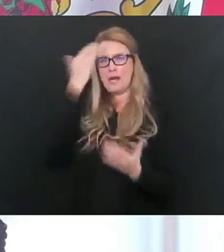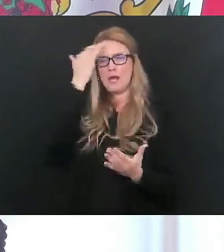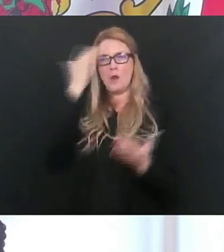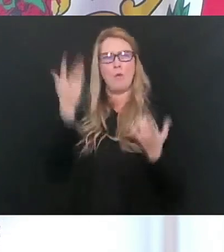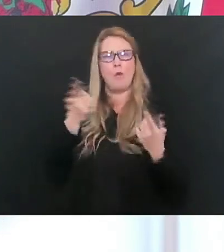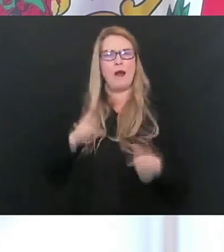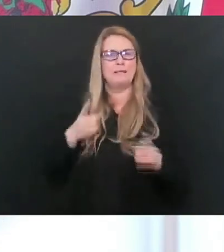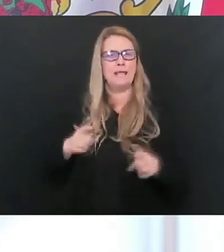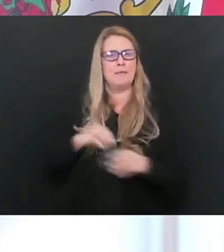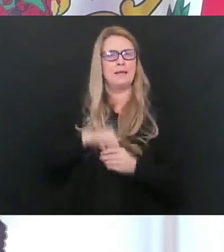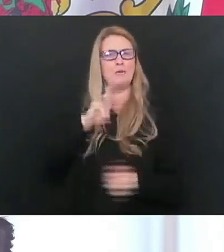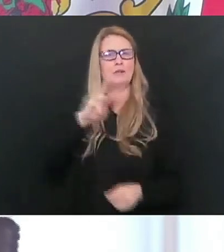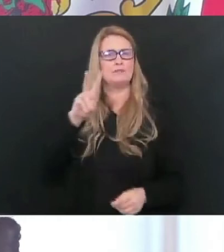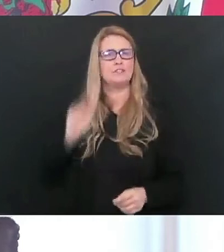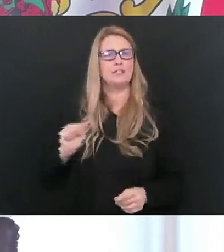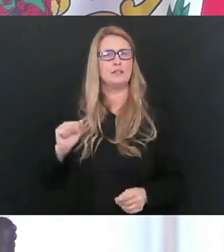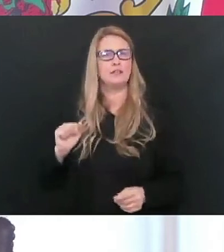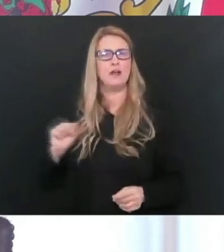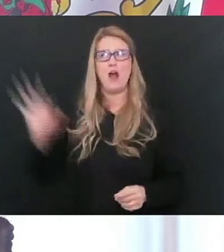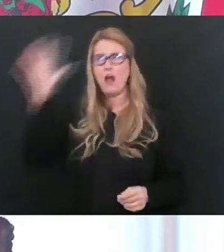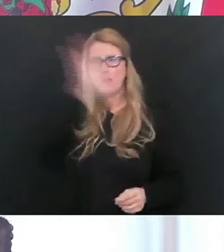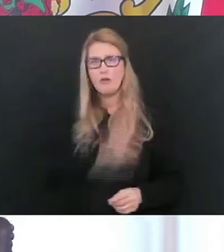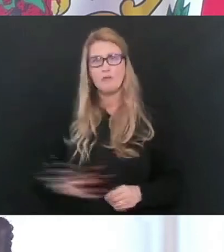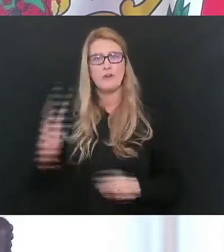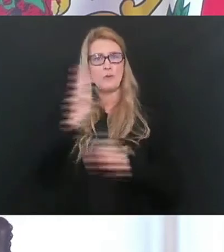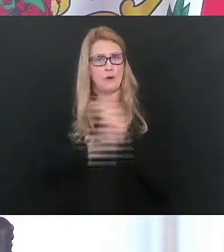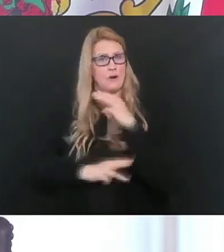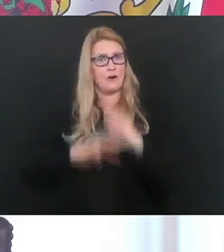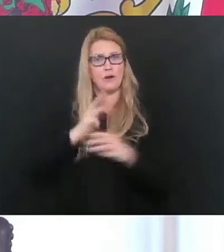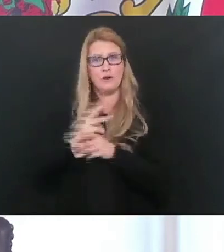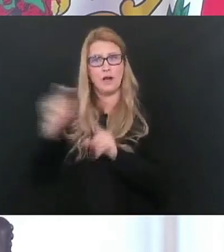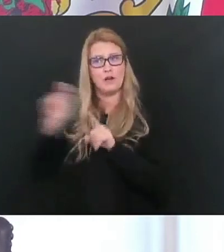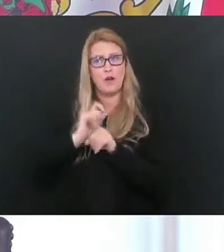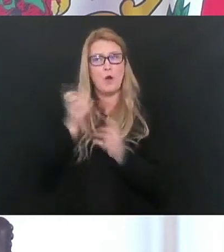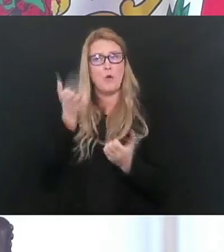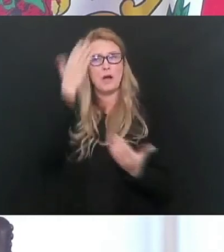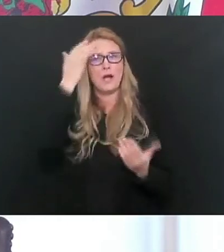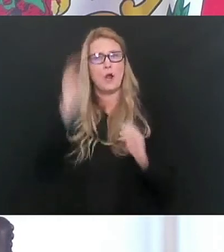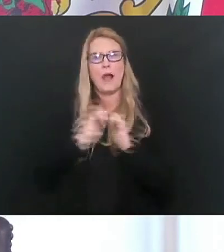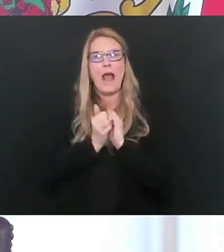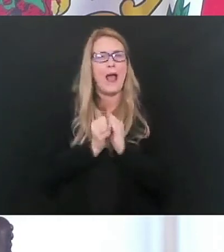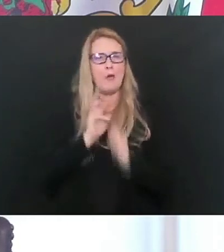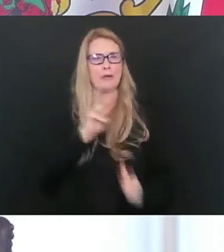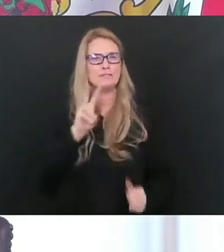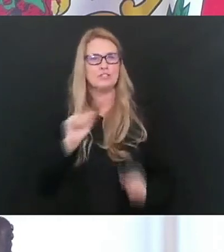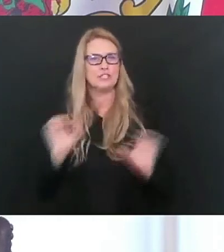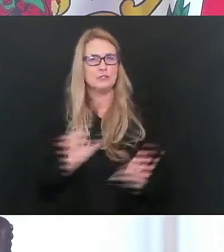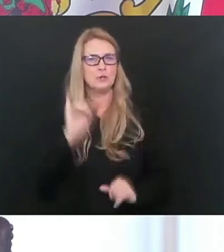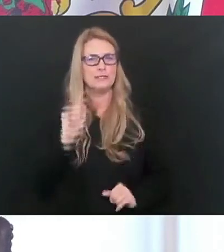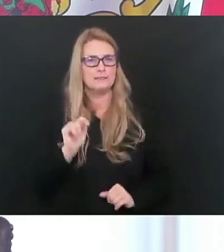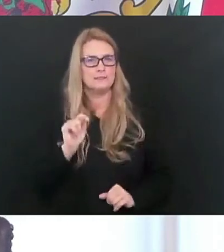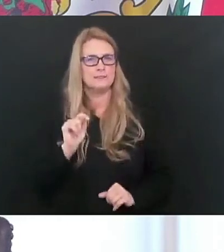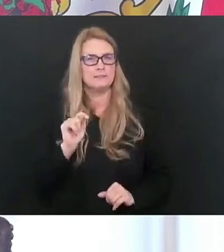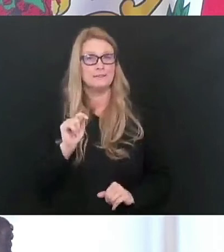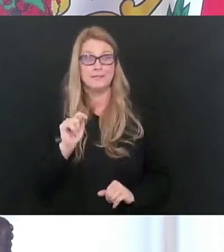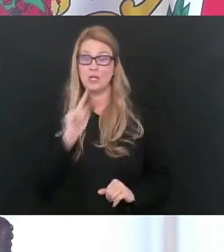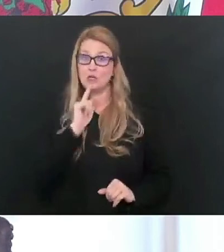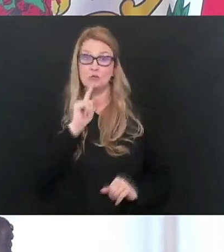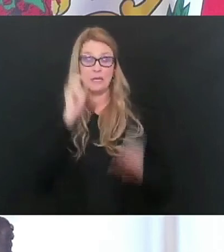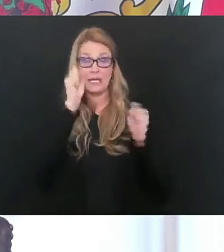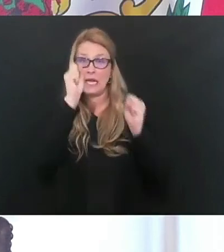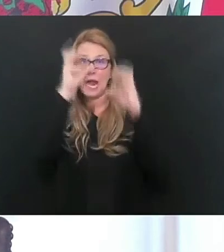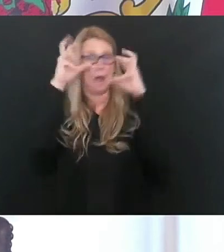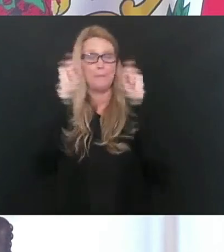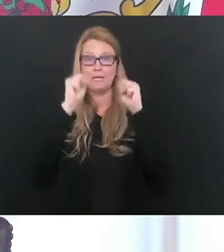if not all across the globe. I mean, it is totally unbelievable what you have